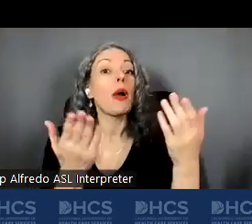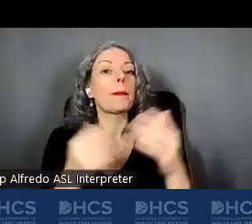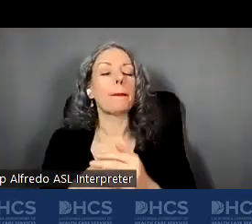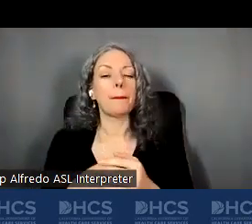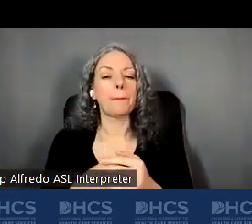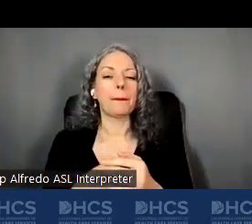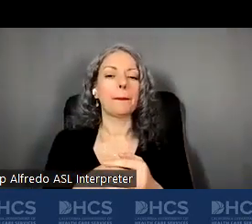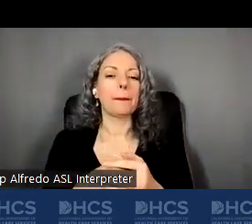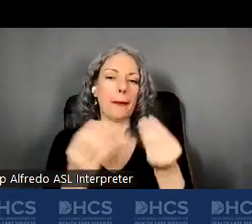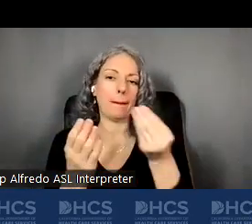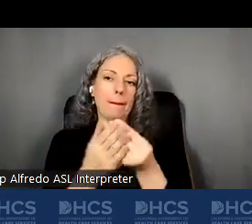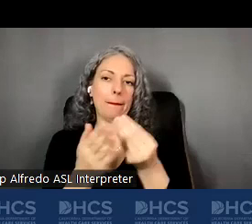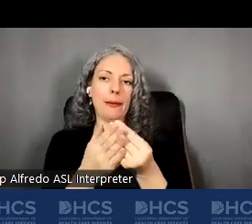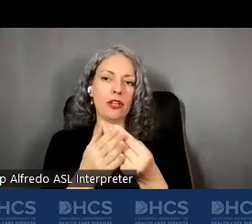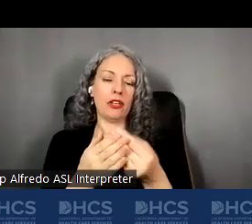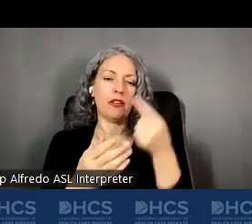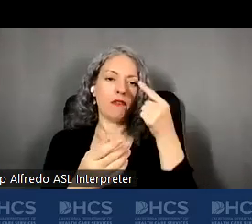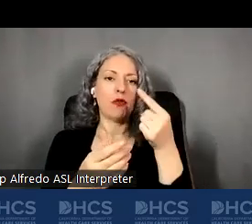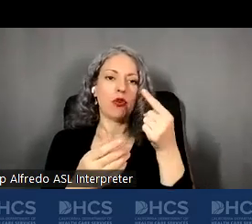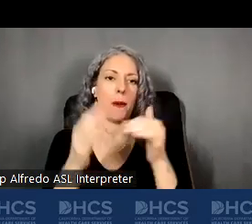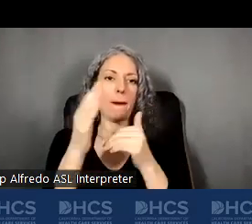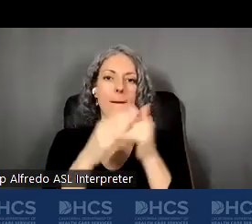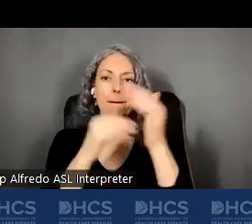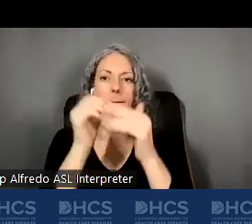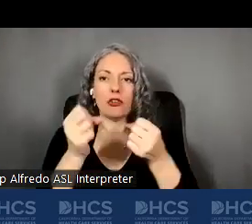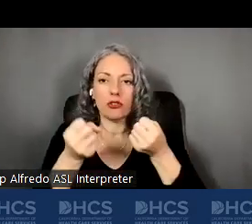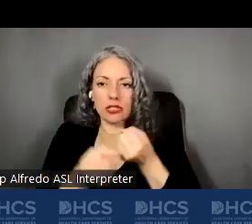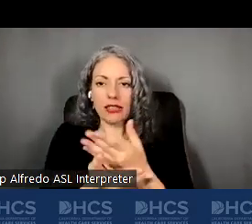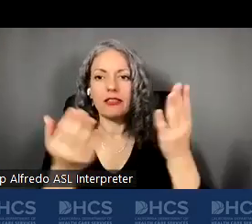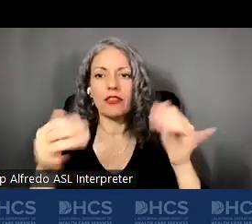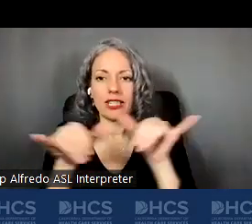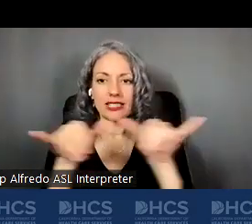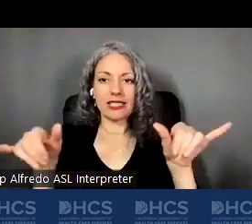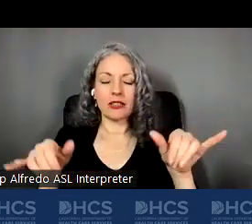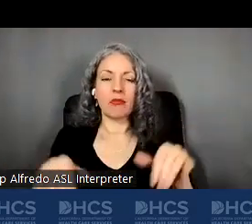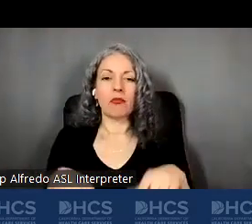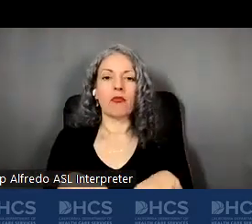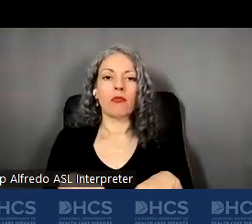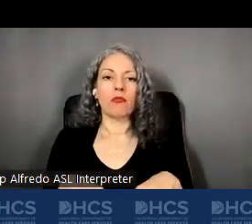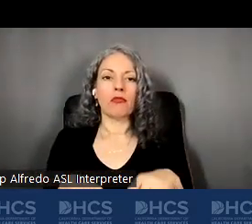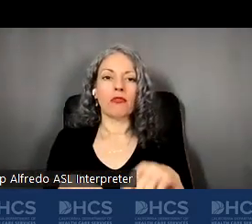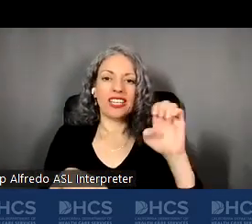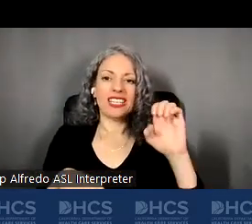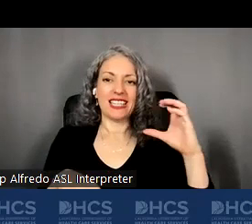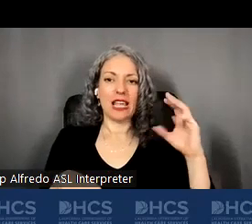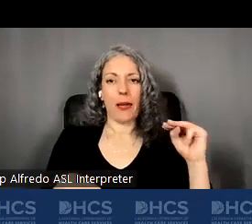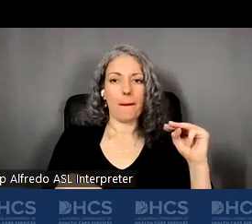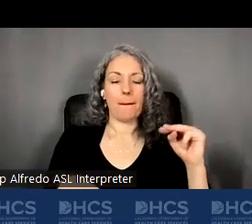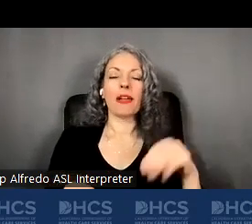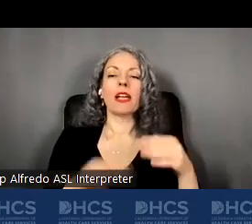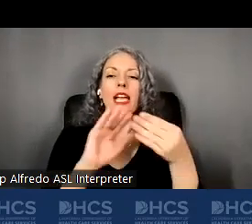funds is intended to build delivery system capacity, for ECM and community supports throughout